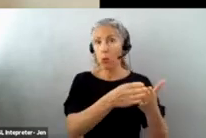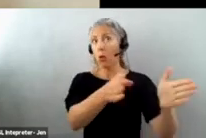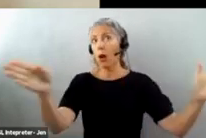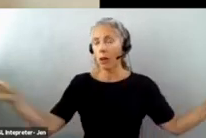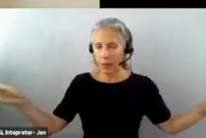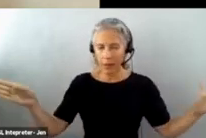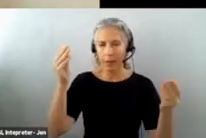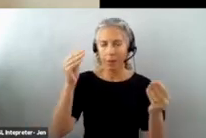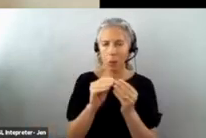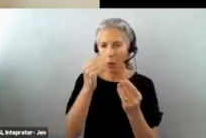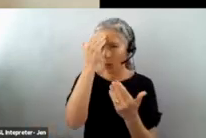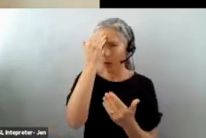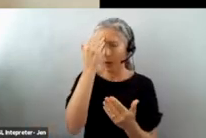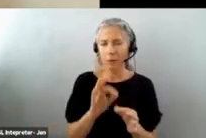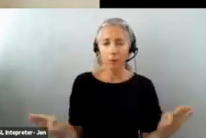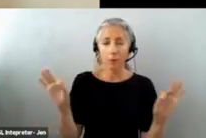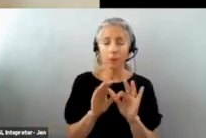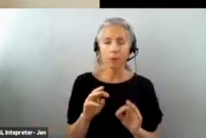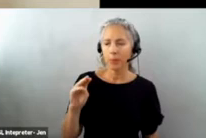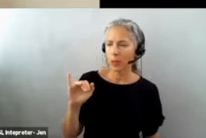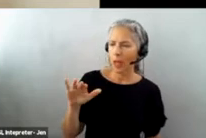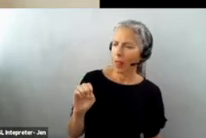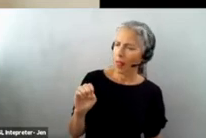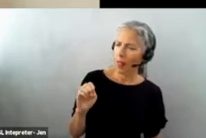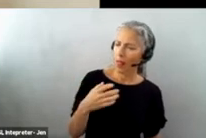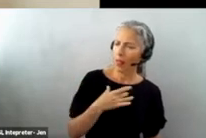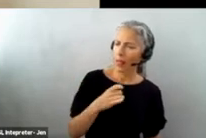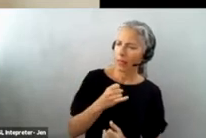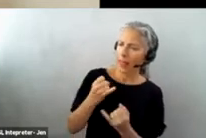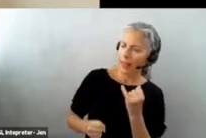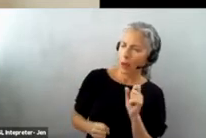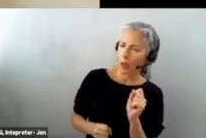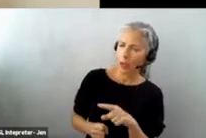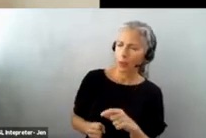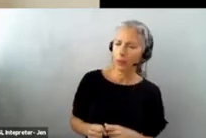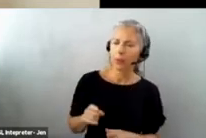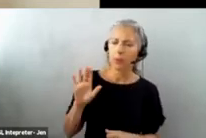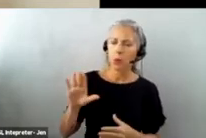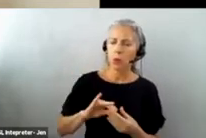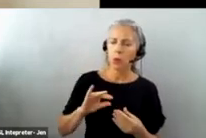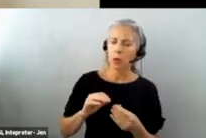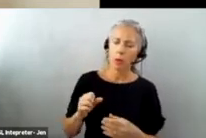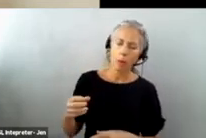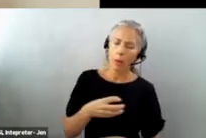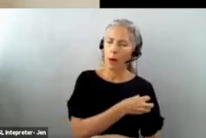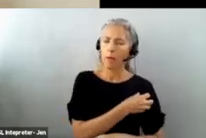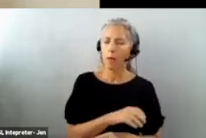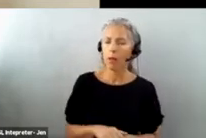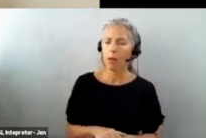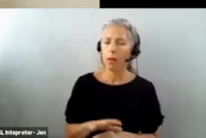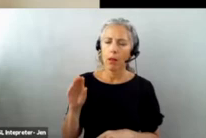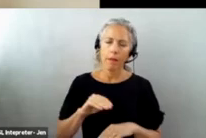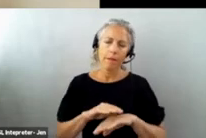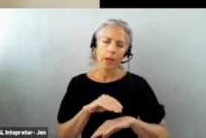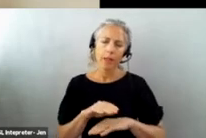absolutely critical to this. Michelle, I'd love to end with you because your story is so powerful. What advice can